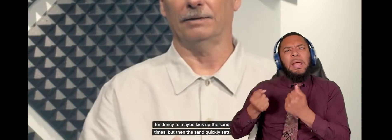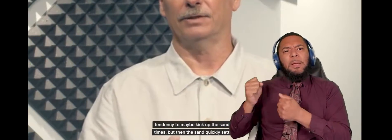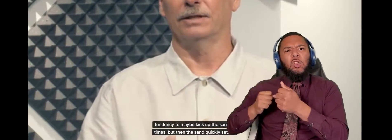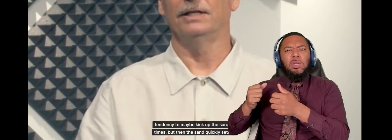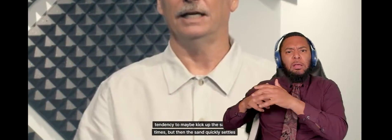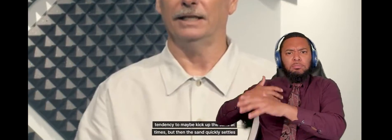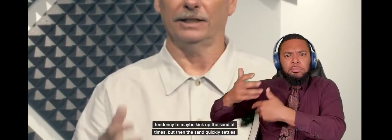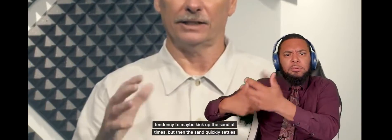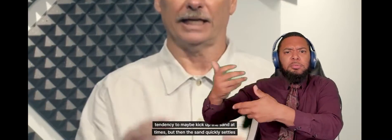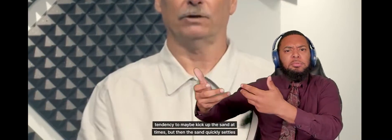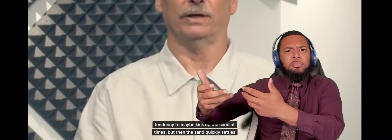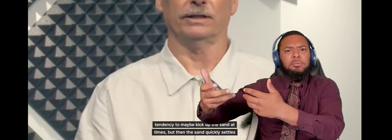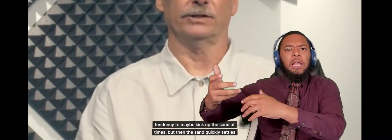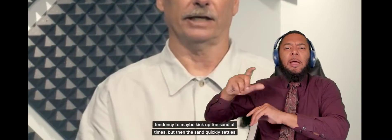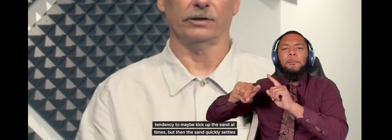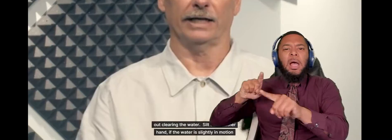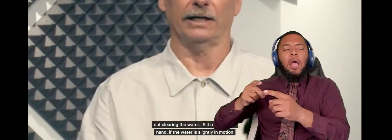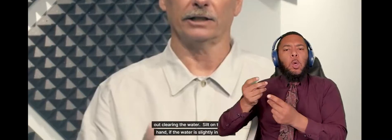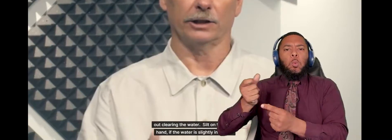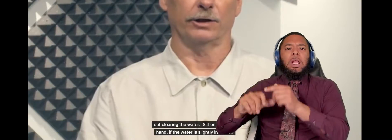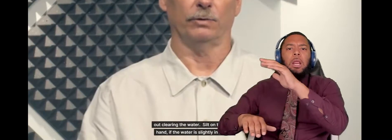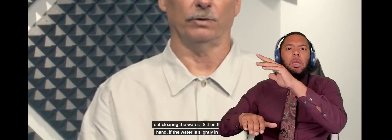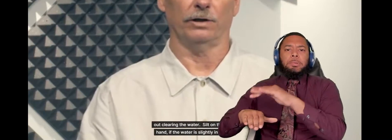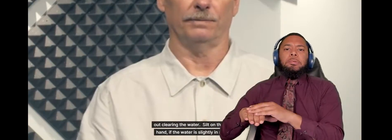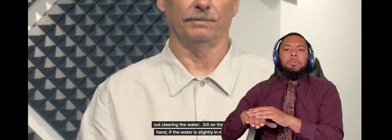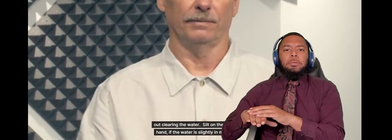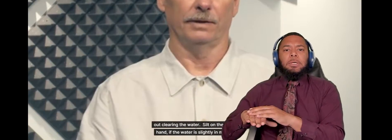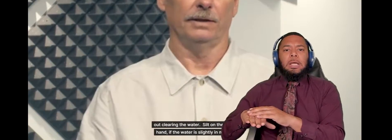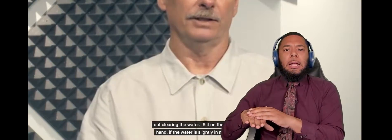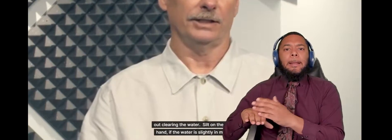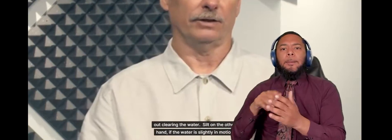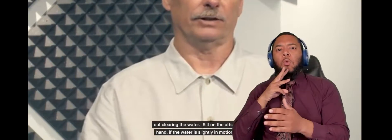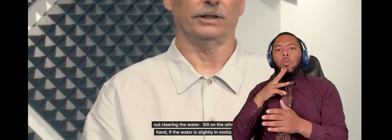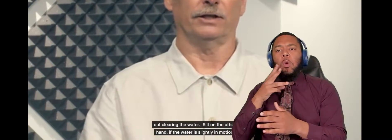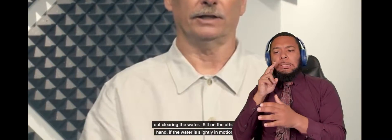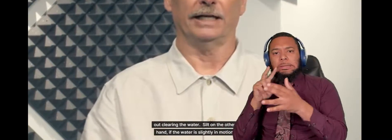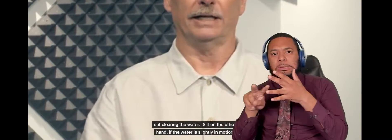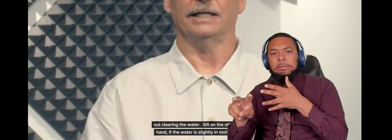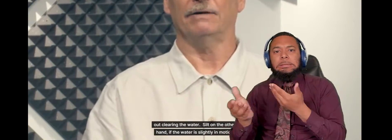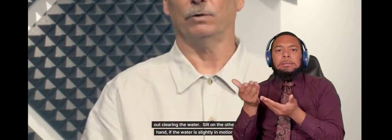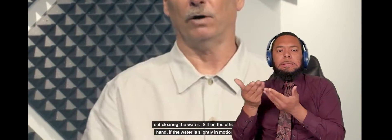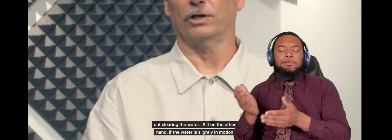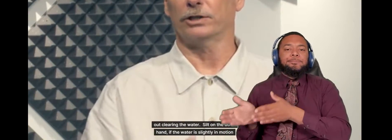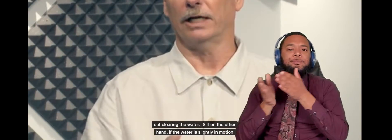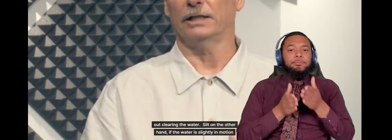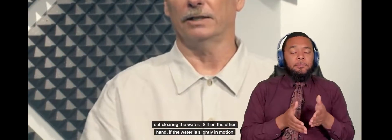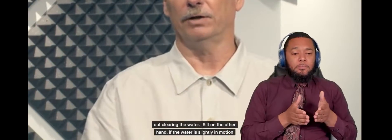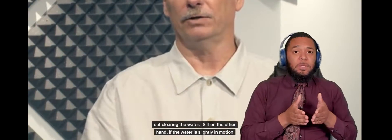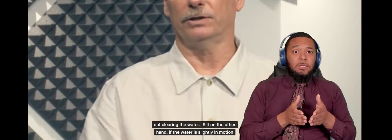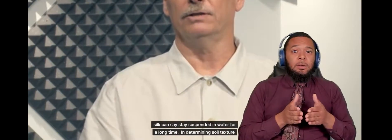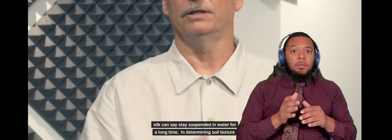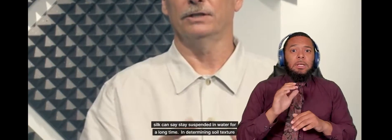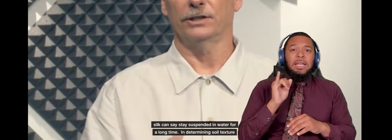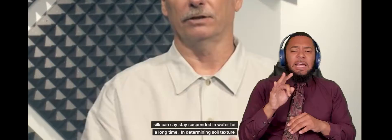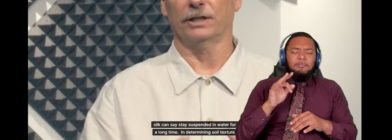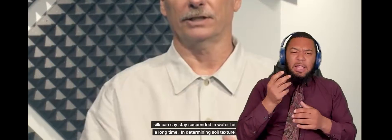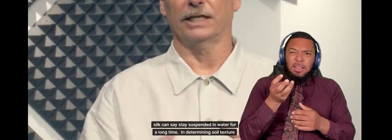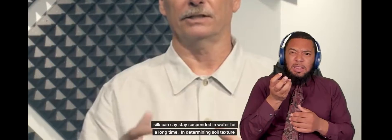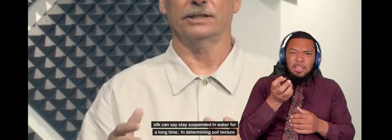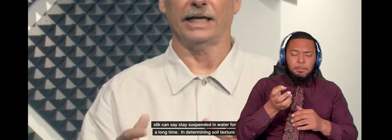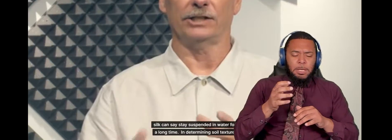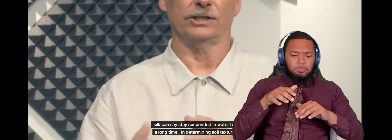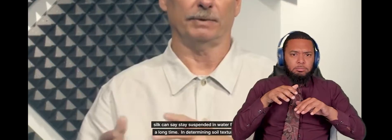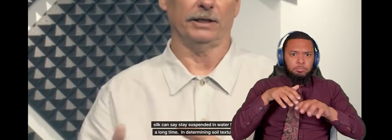at times, and then the sand quickly settles out, clearing the water. Silt, on the other hand, if the water is slightly in motion, silt